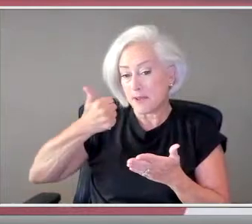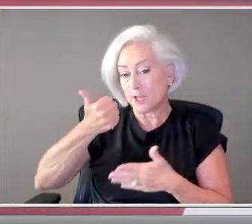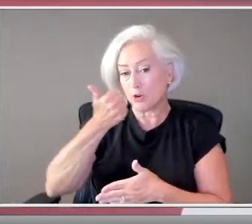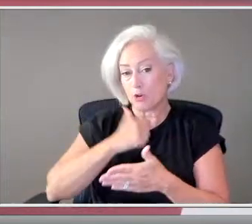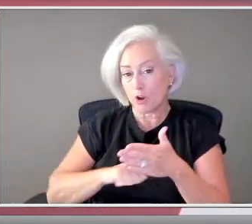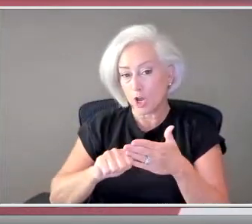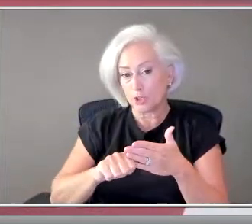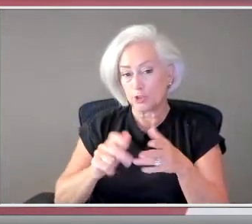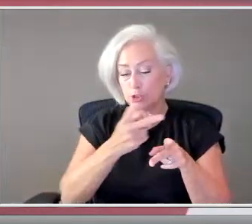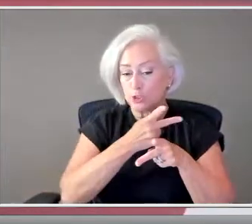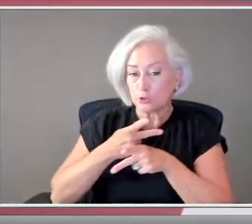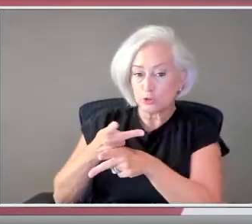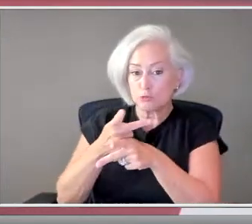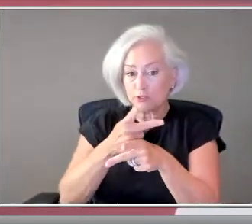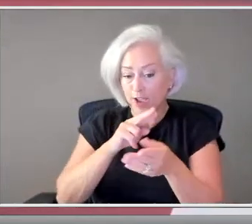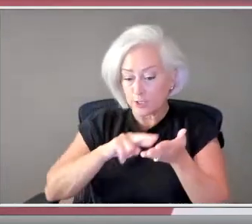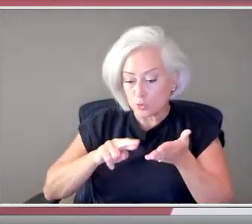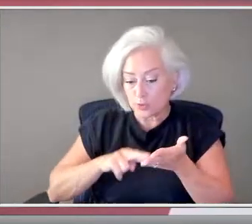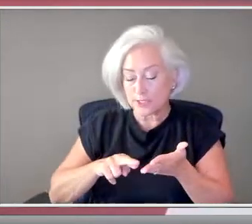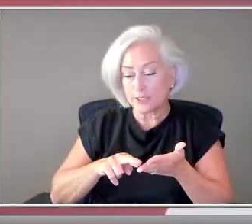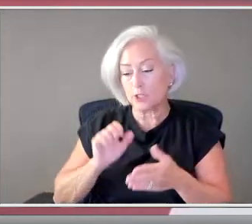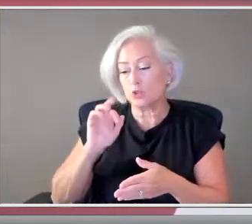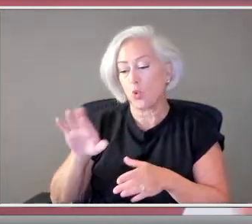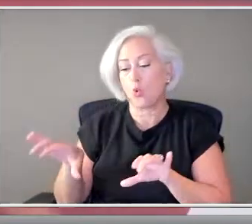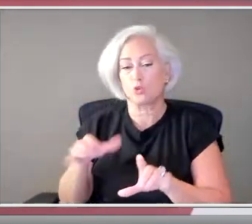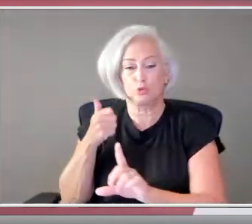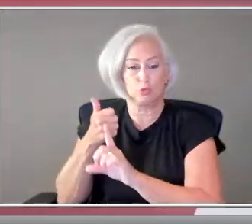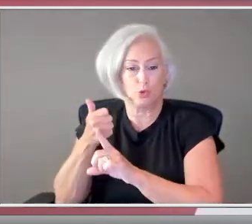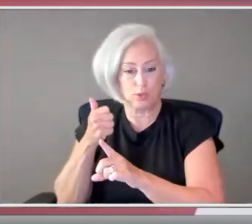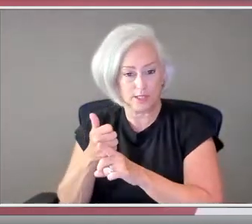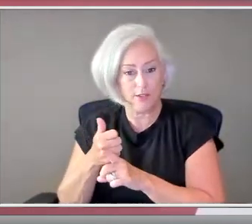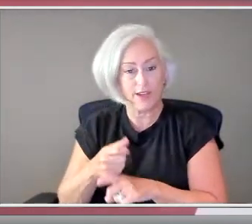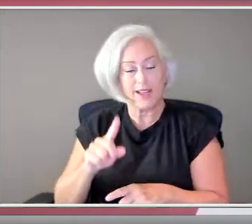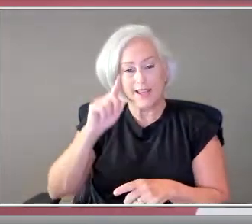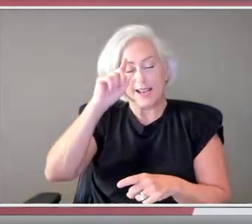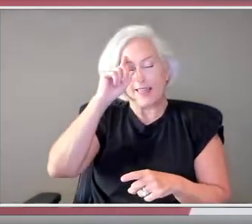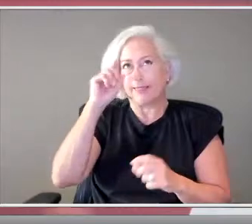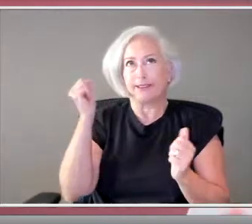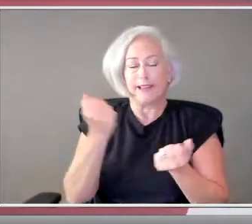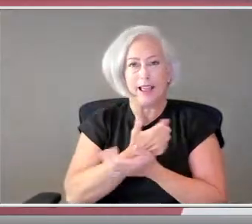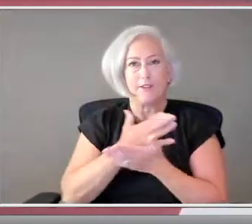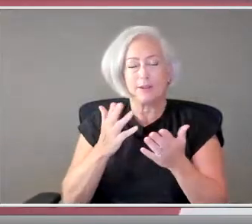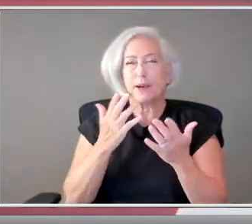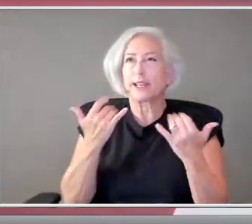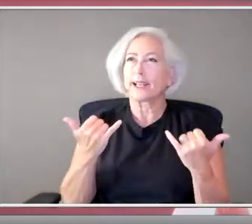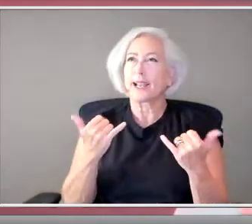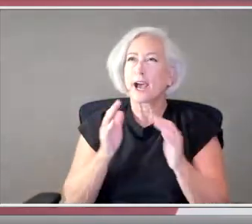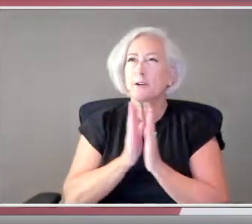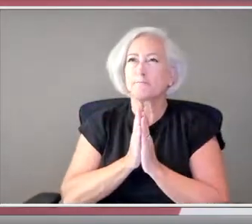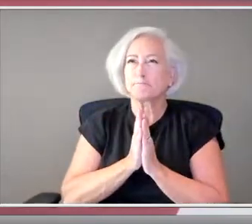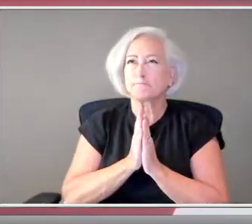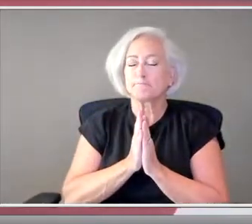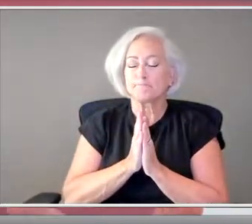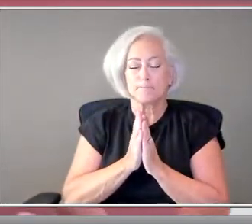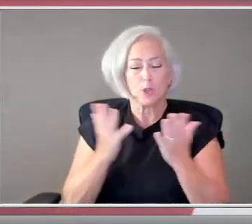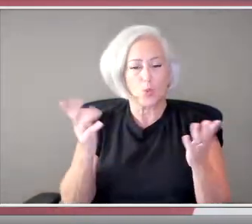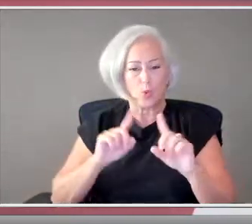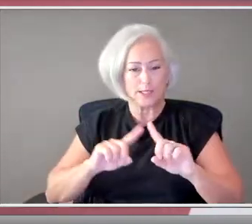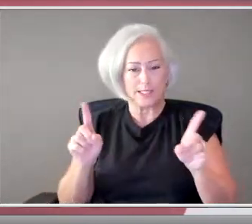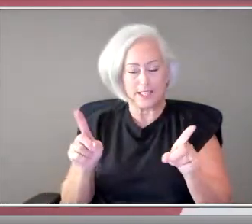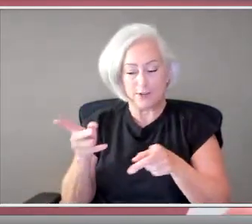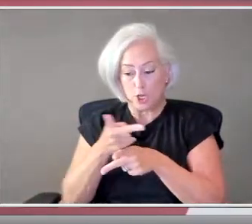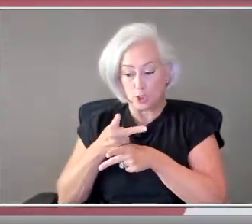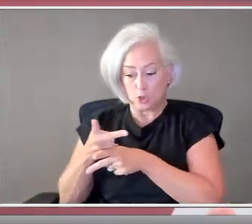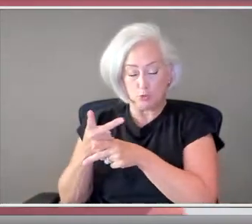not, on your own or supervised exercise. And I think everybody, I was thinking back on this, if you want to know the difference between supervised exercise and